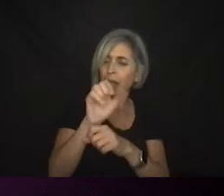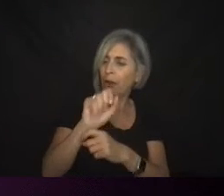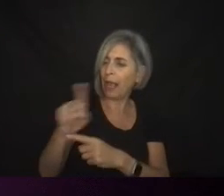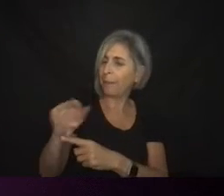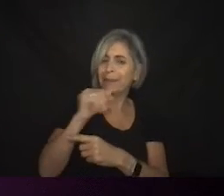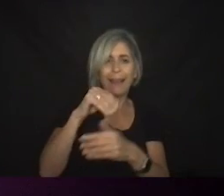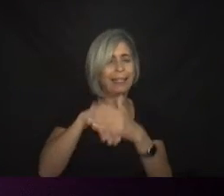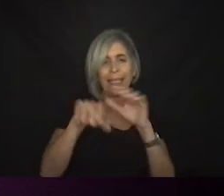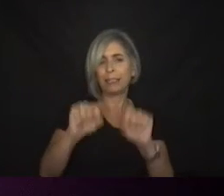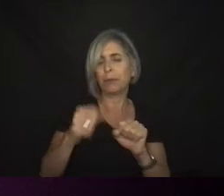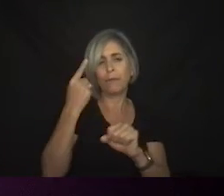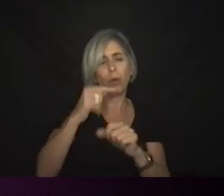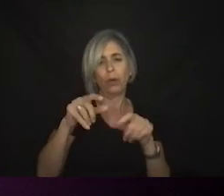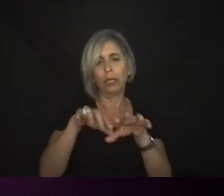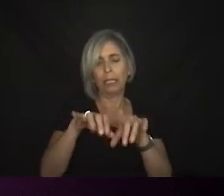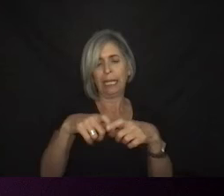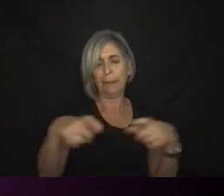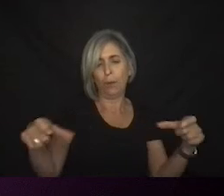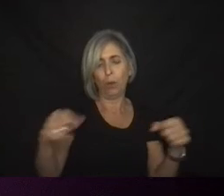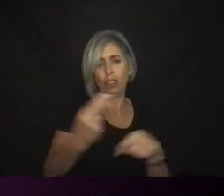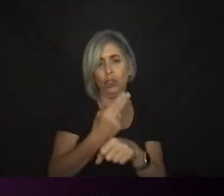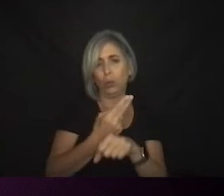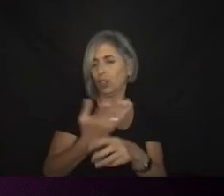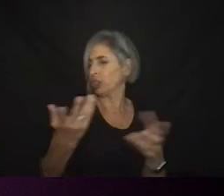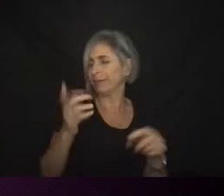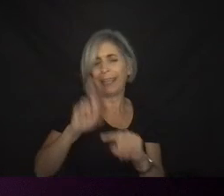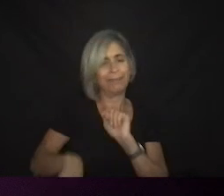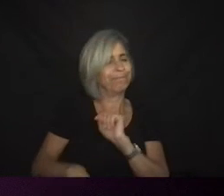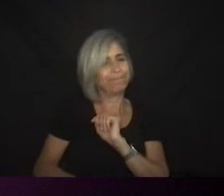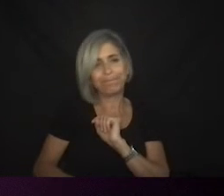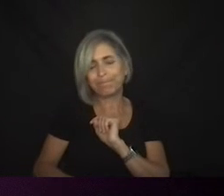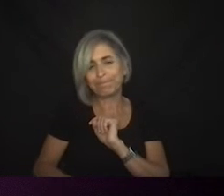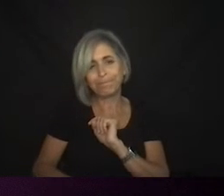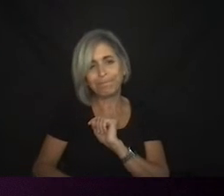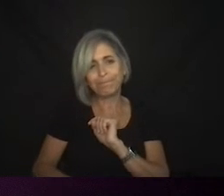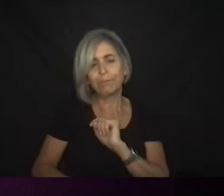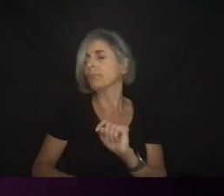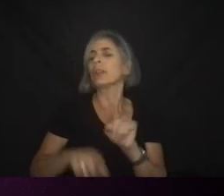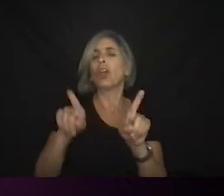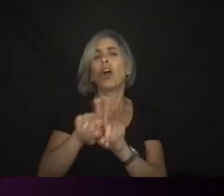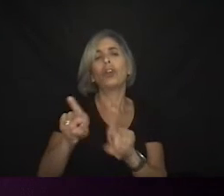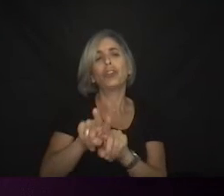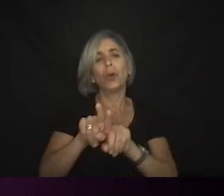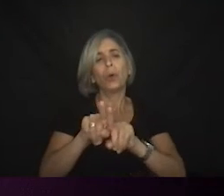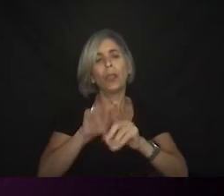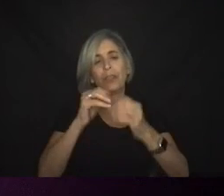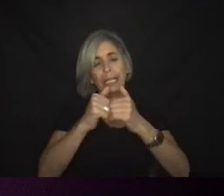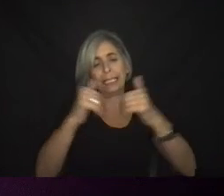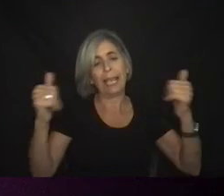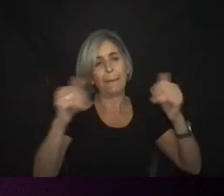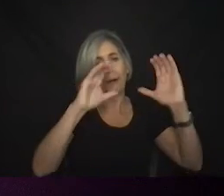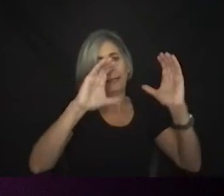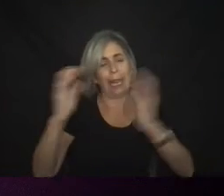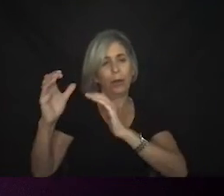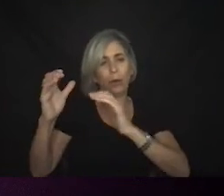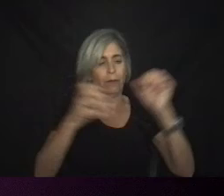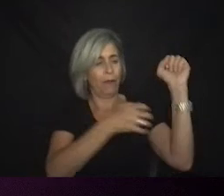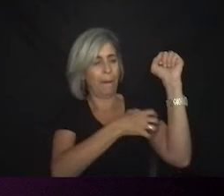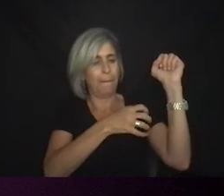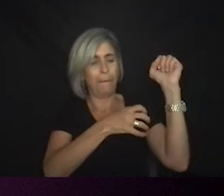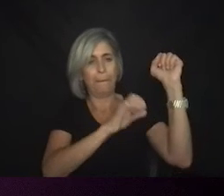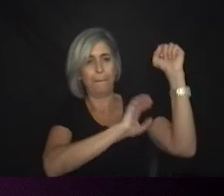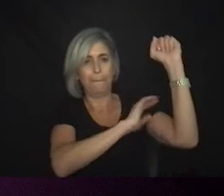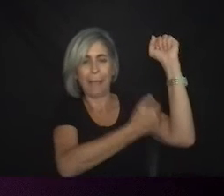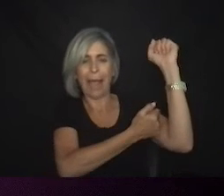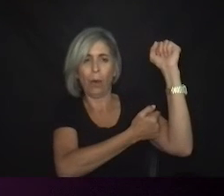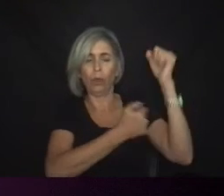is inaccessible to keyboard users. And there's also like this whole separate category of like power users